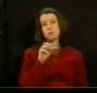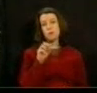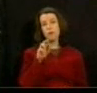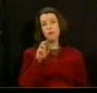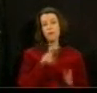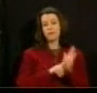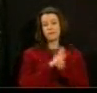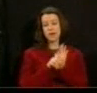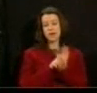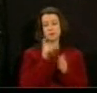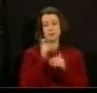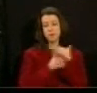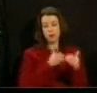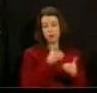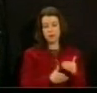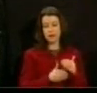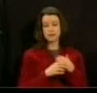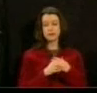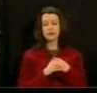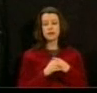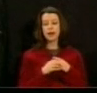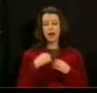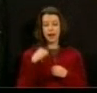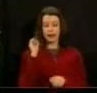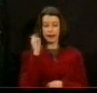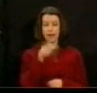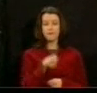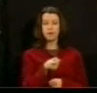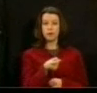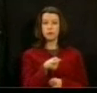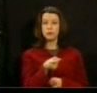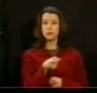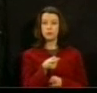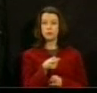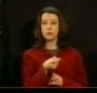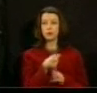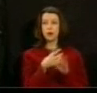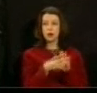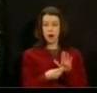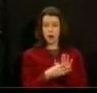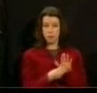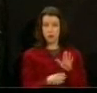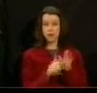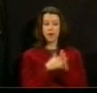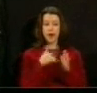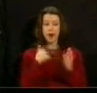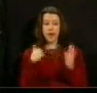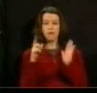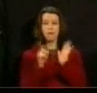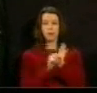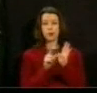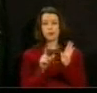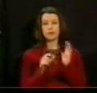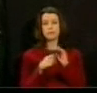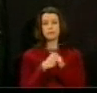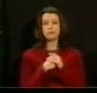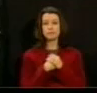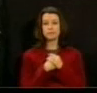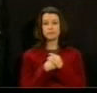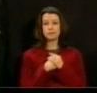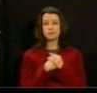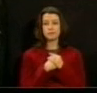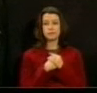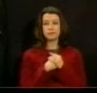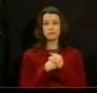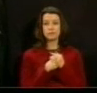process, and I gave you a copy that I have printed of that. If you want